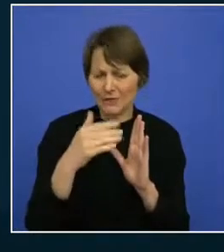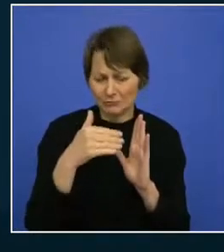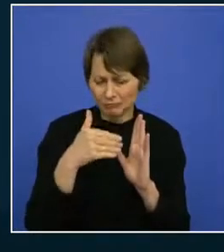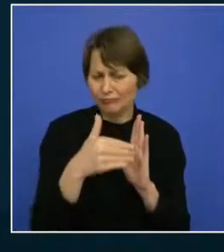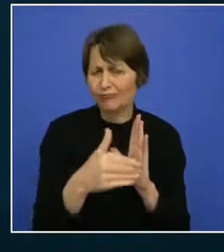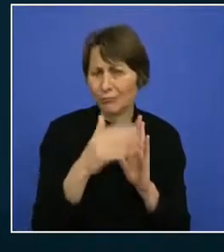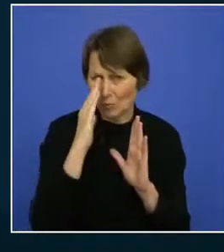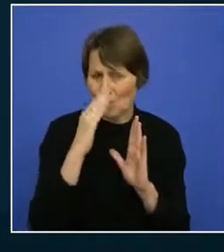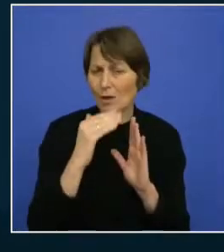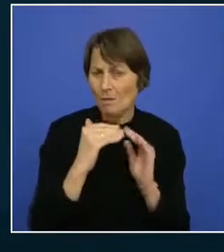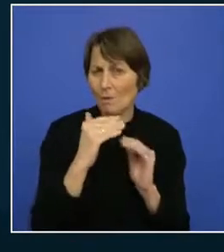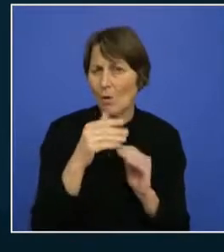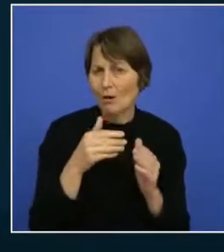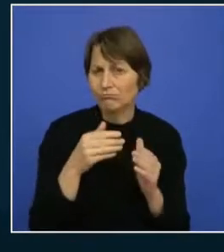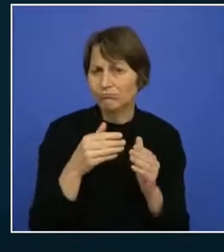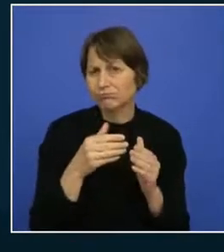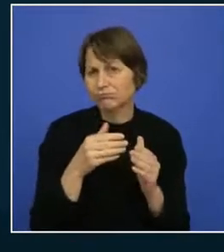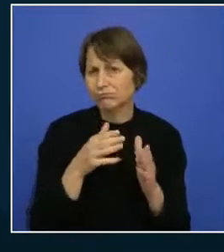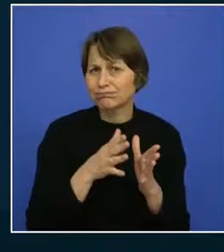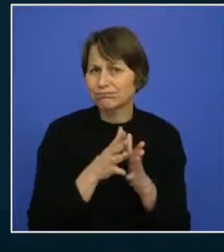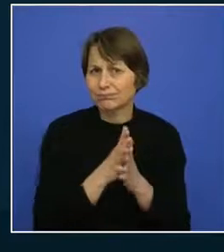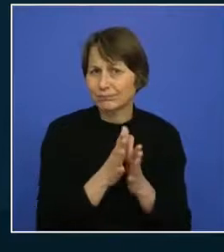presentation. Ooh.